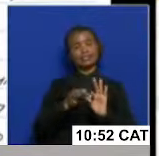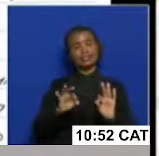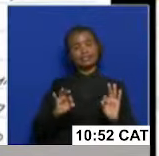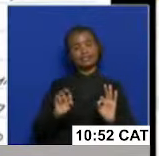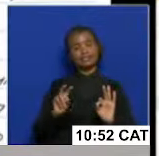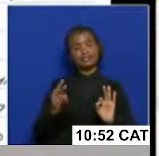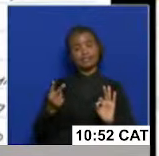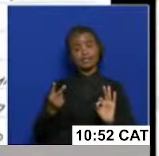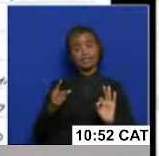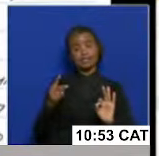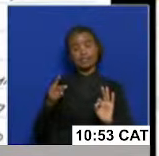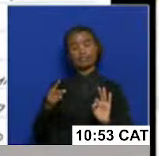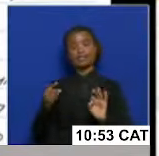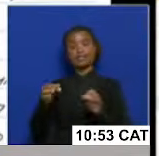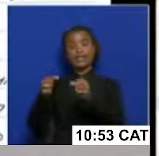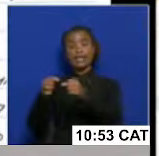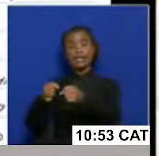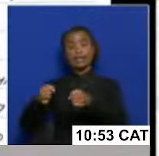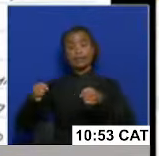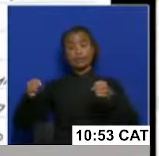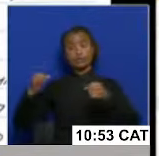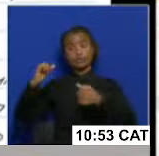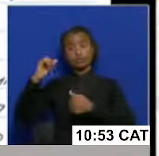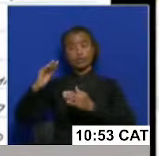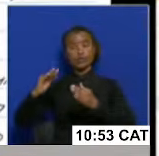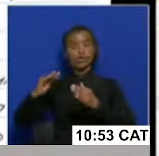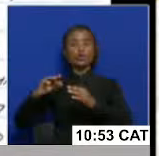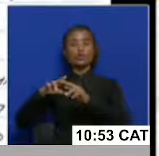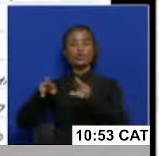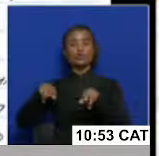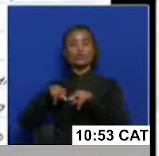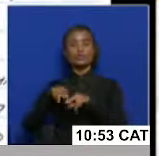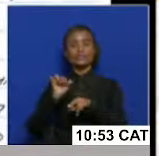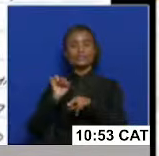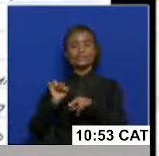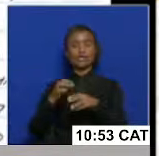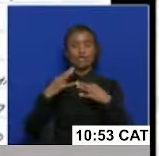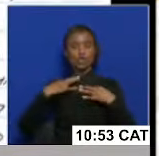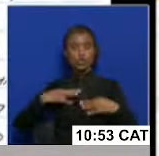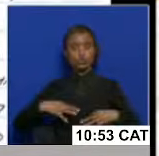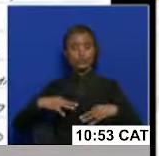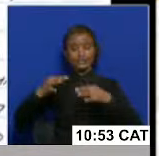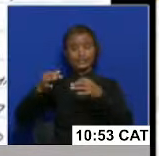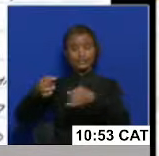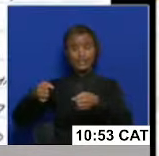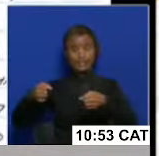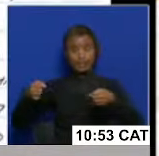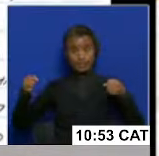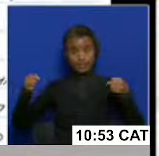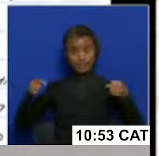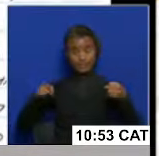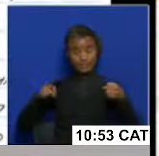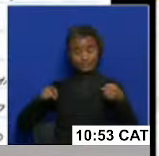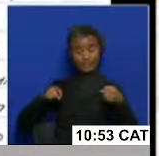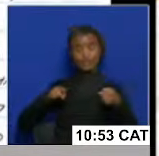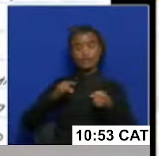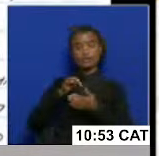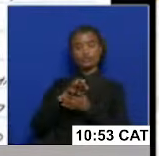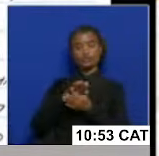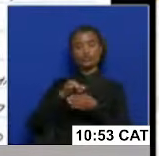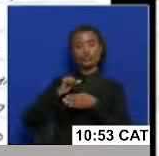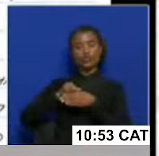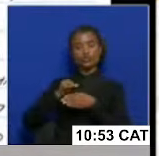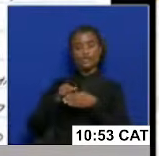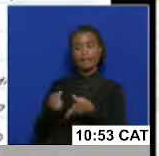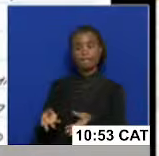room, that's the completion of the sentence, my apologies. That's where they found the stones, in his clothes cupboard, in his